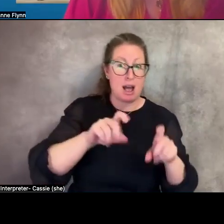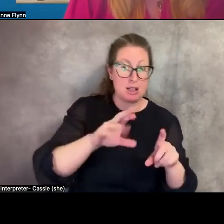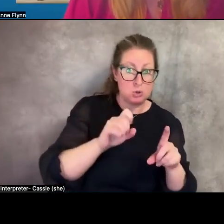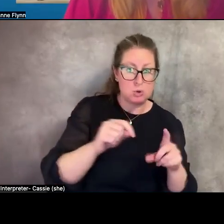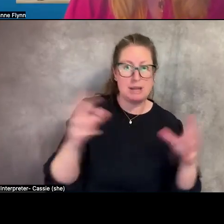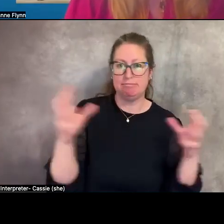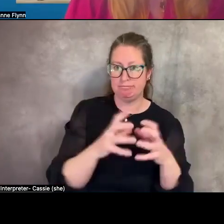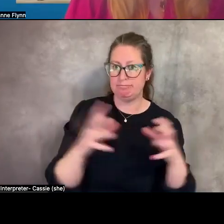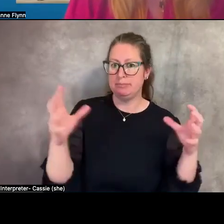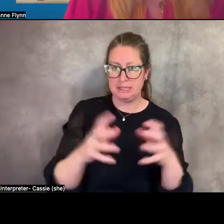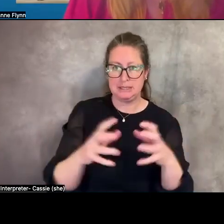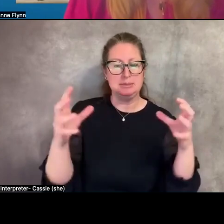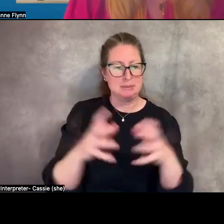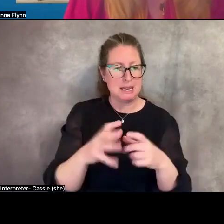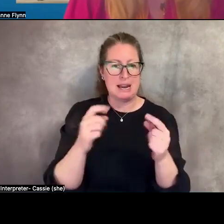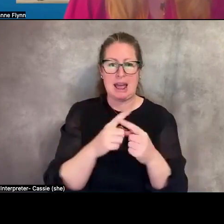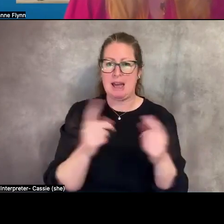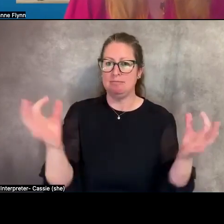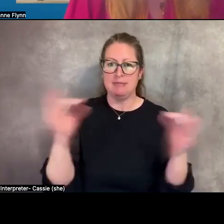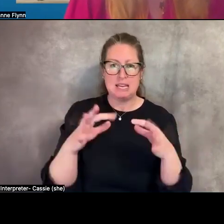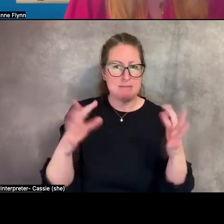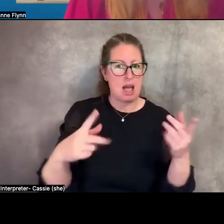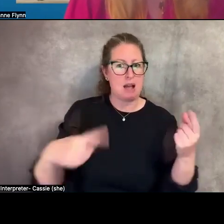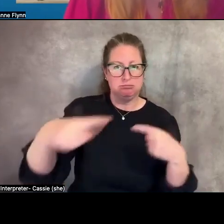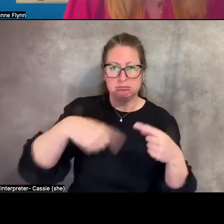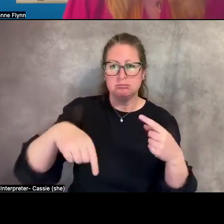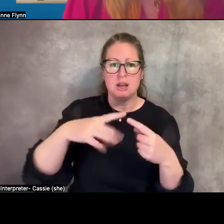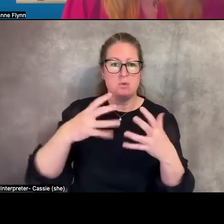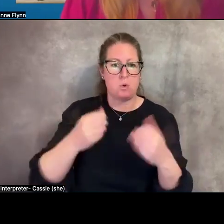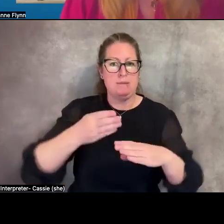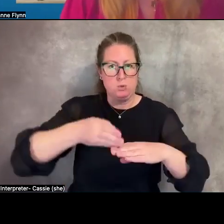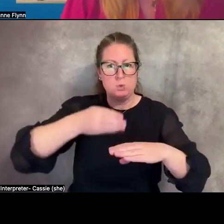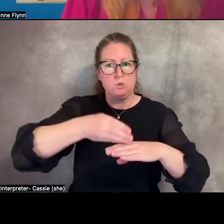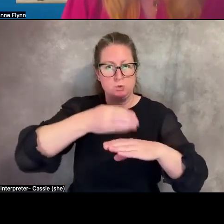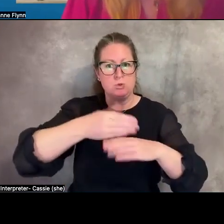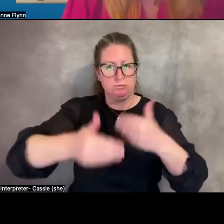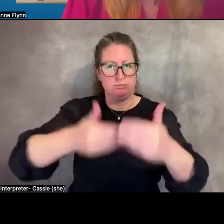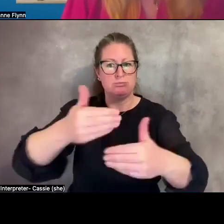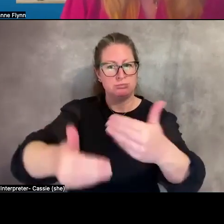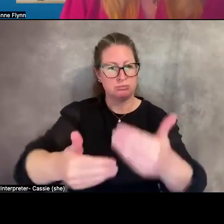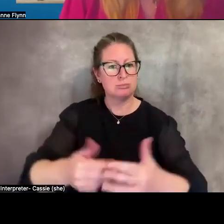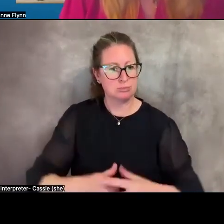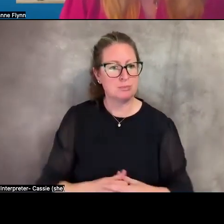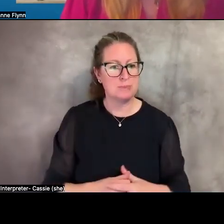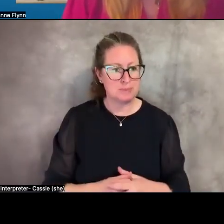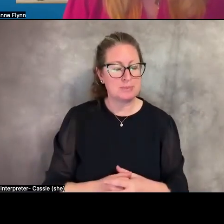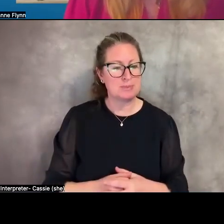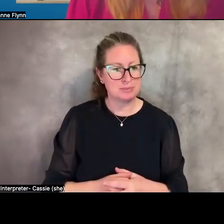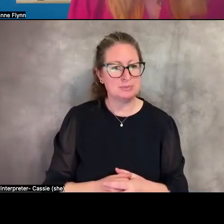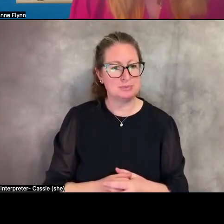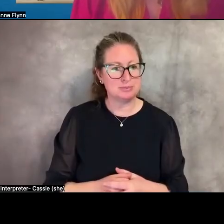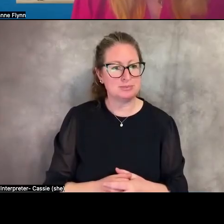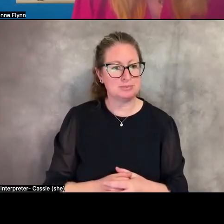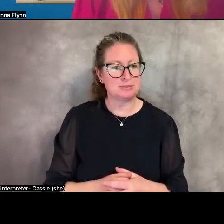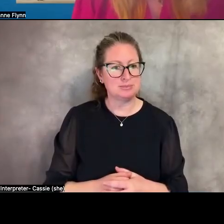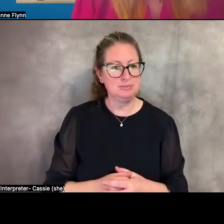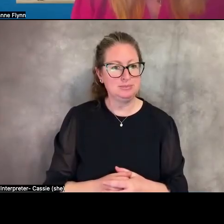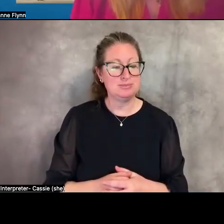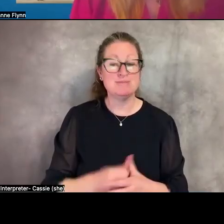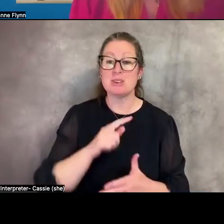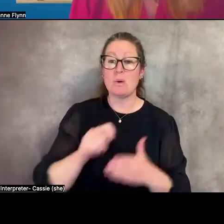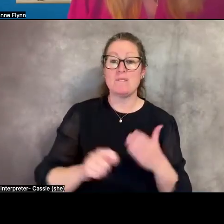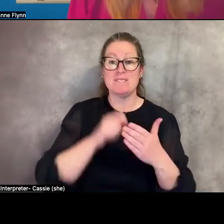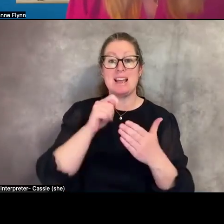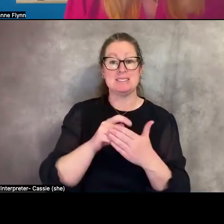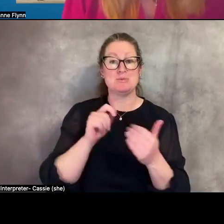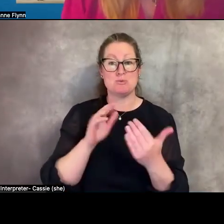consistent feedback loop and continuous improvement. Next slide, please. So our phased approach, our phase